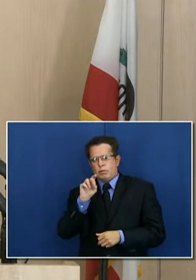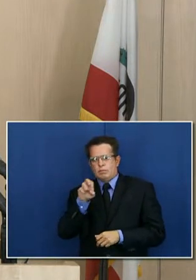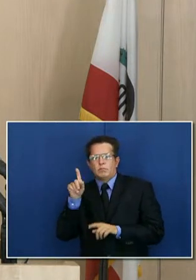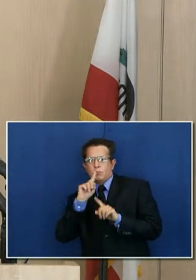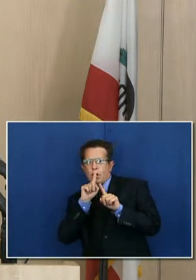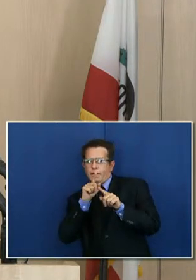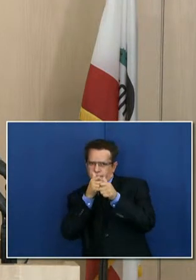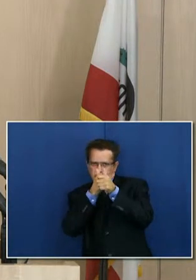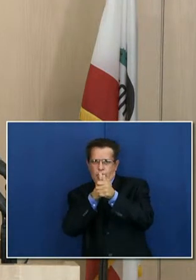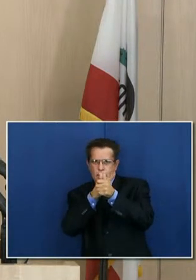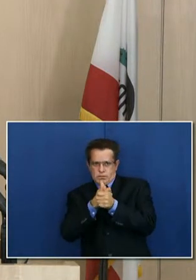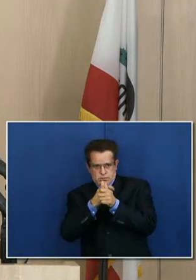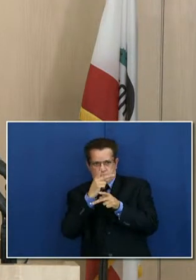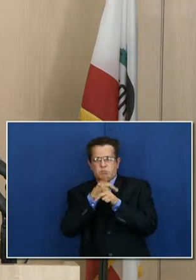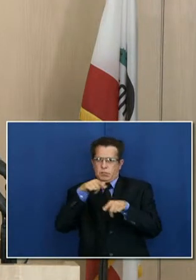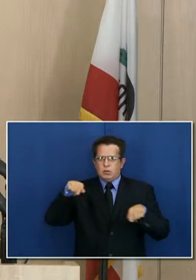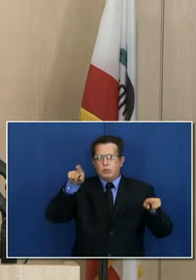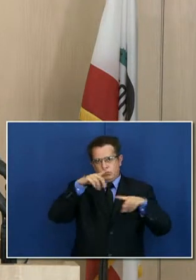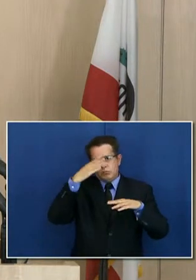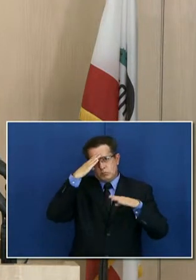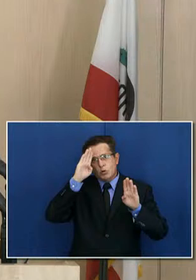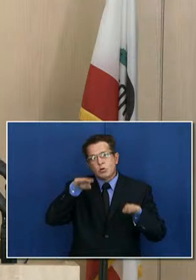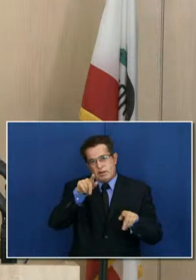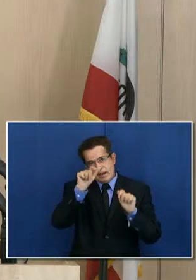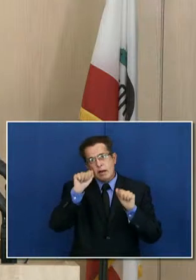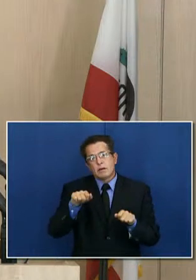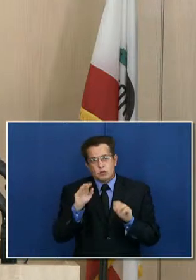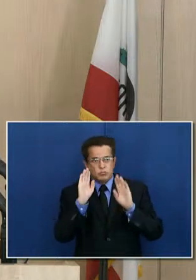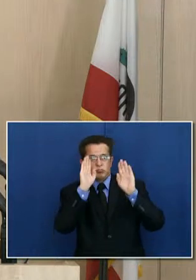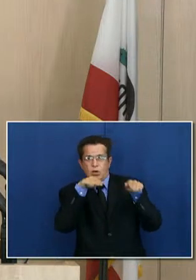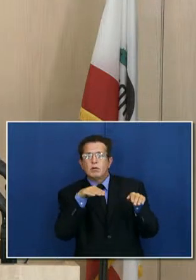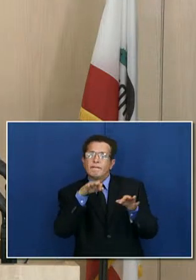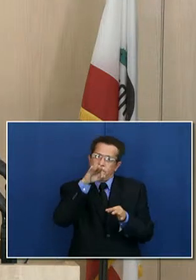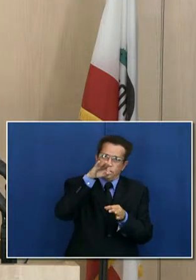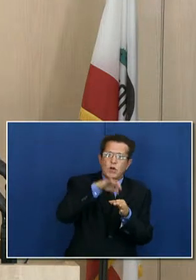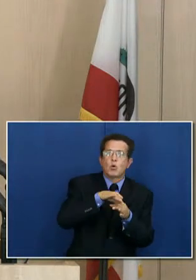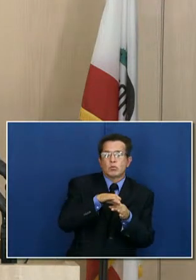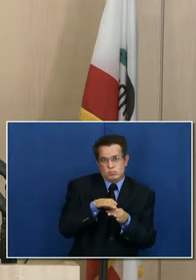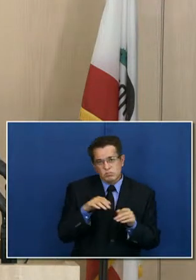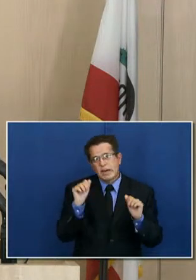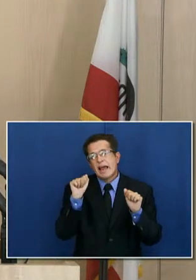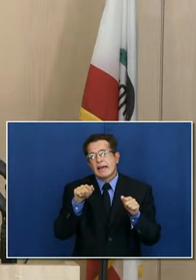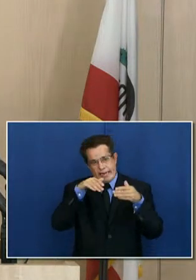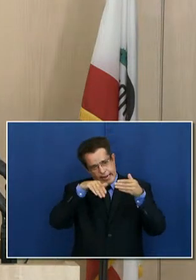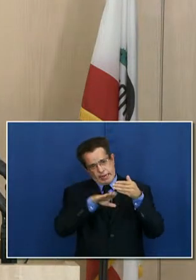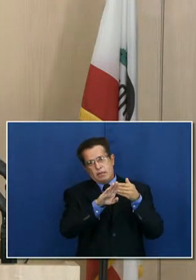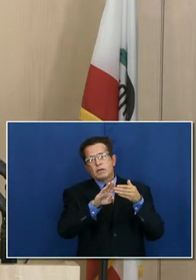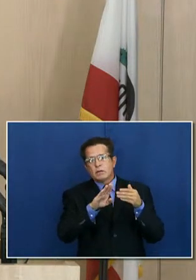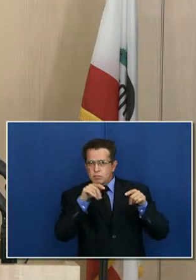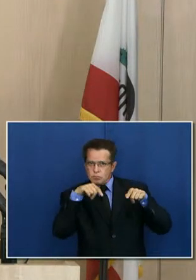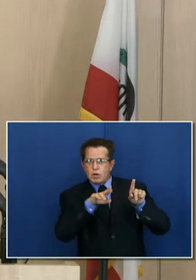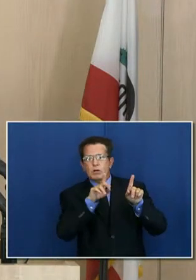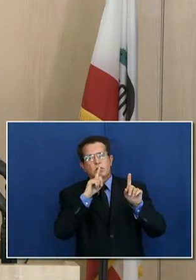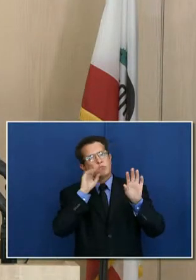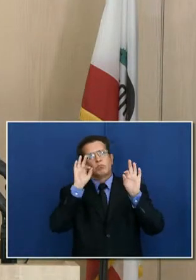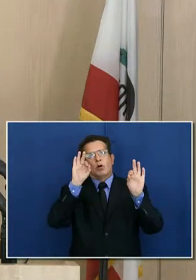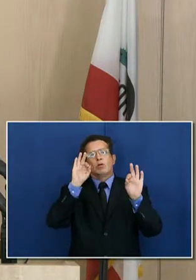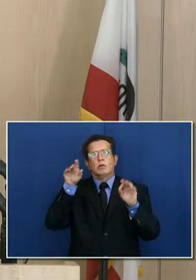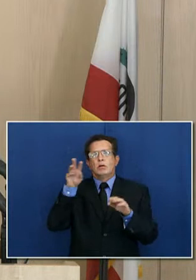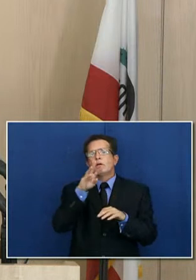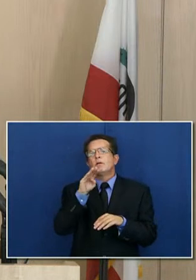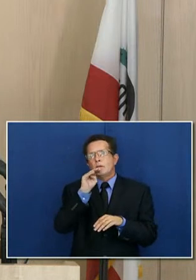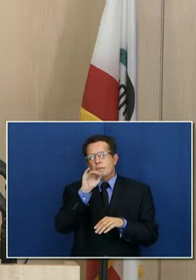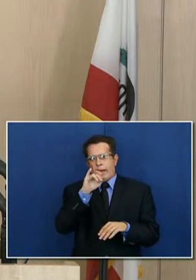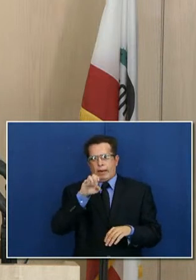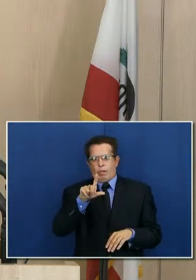all of our experts. We want San Diegans to know there are multiple opportunities and ways in which you can vote, and our incredible registrar of voters, Michael Vu,